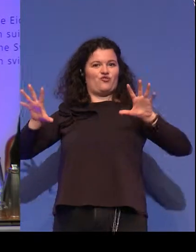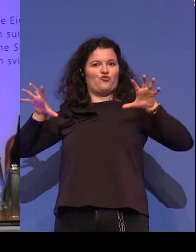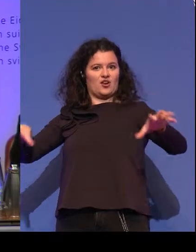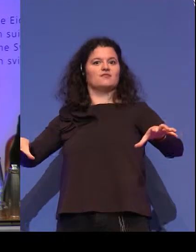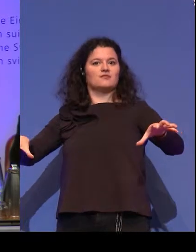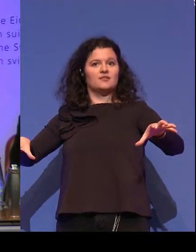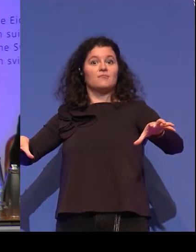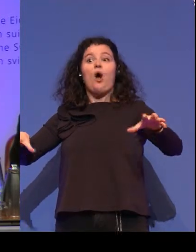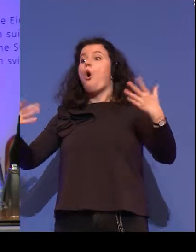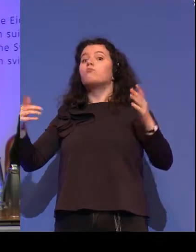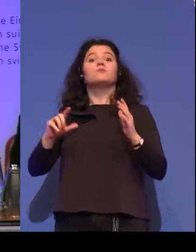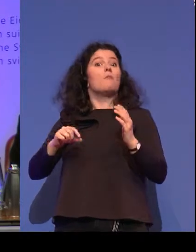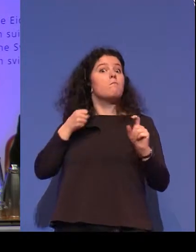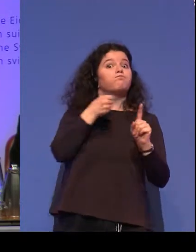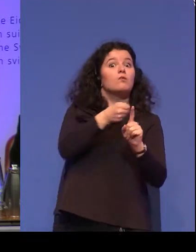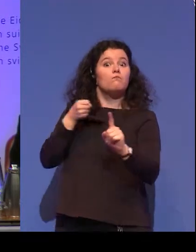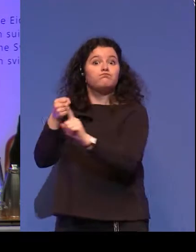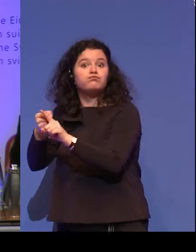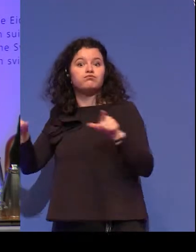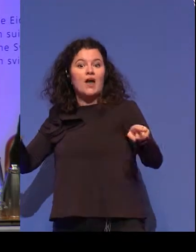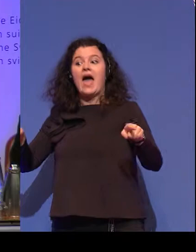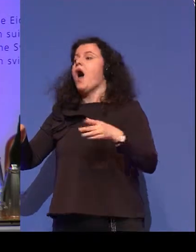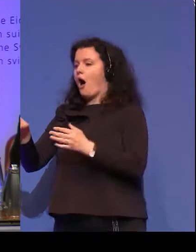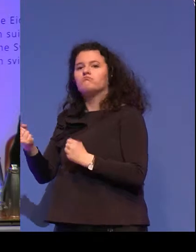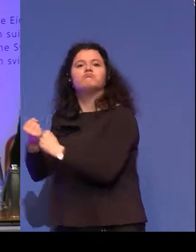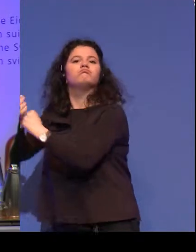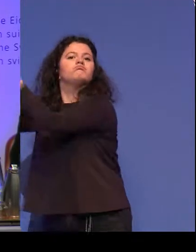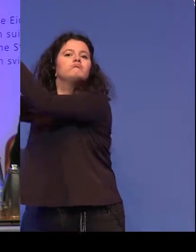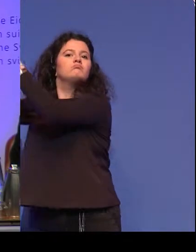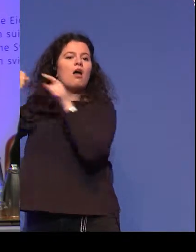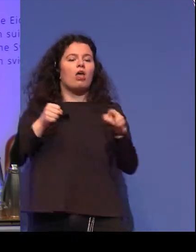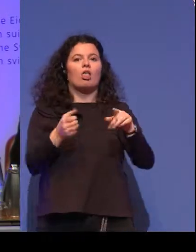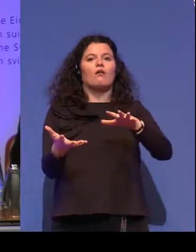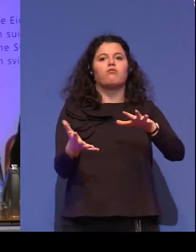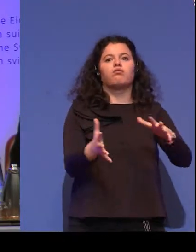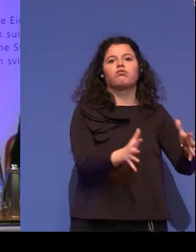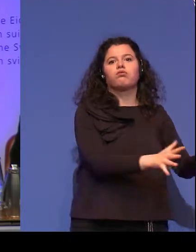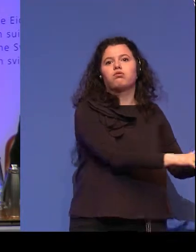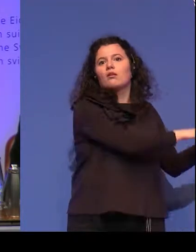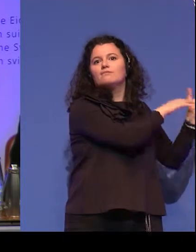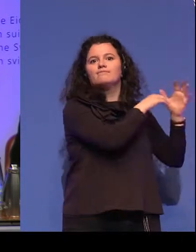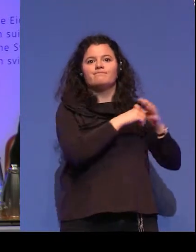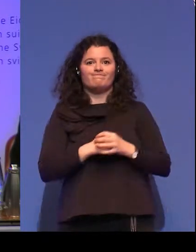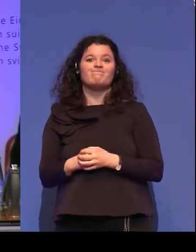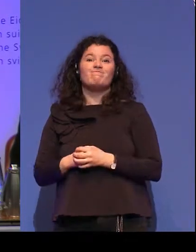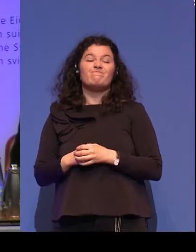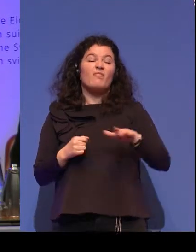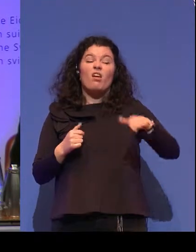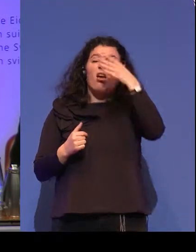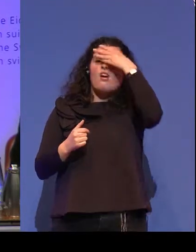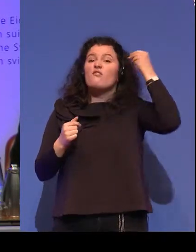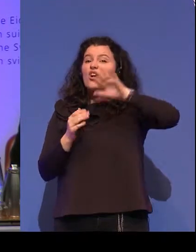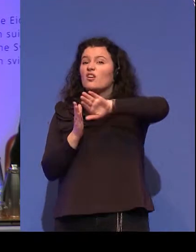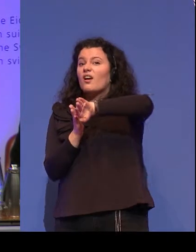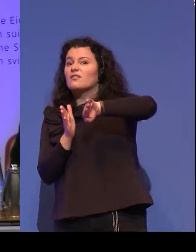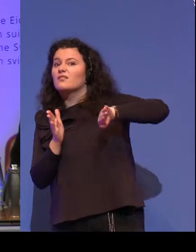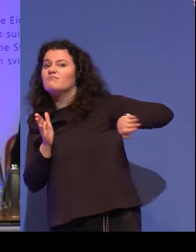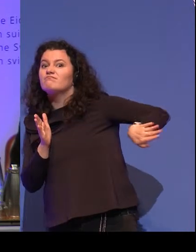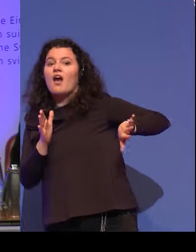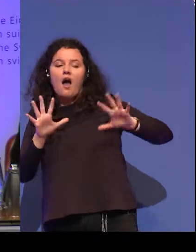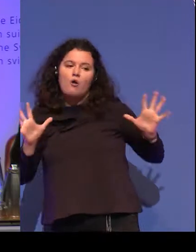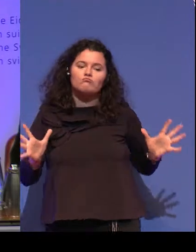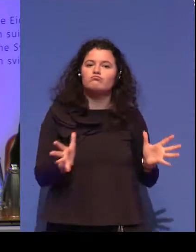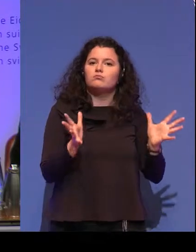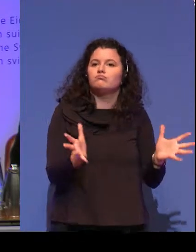a disaster, these groups can be left worse off because they're too frequently left out of the recovery